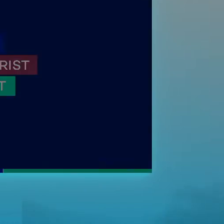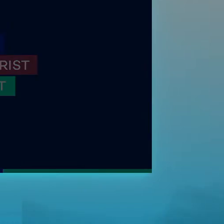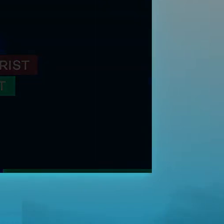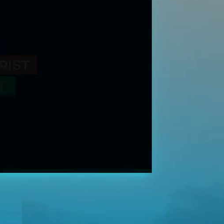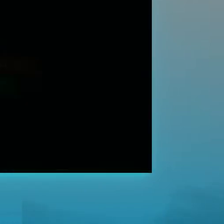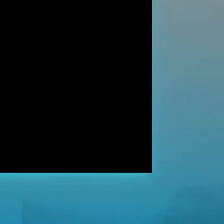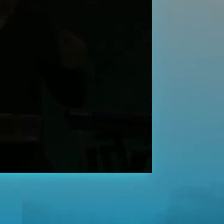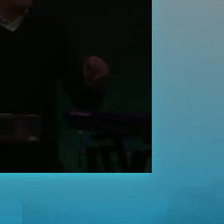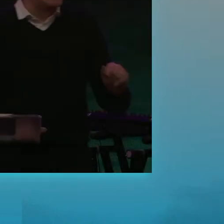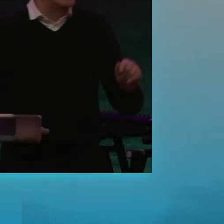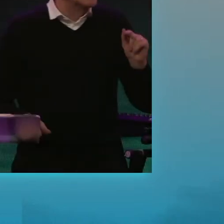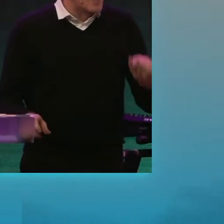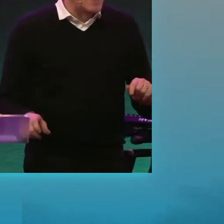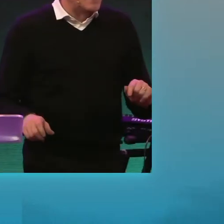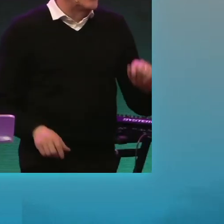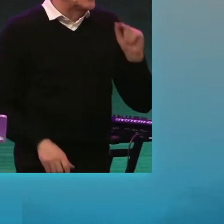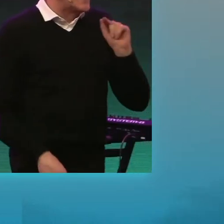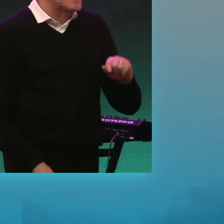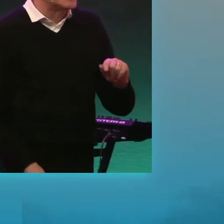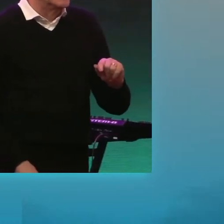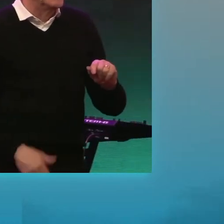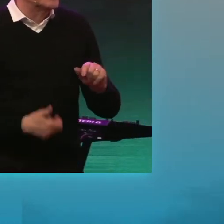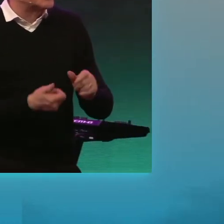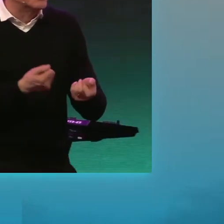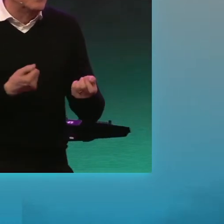is moving on the waters.